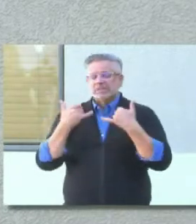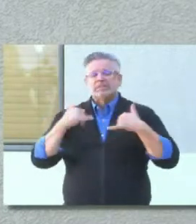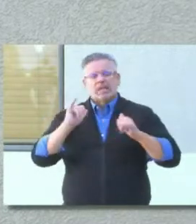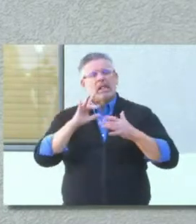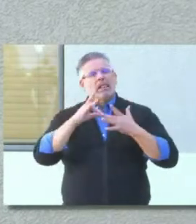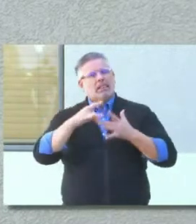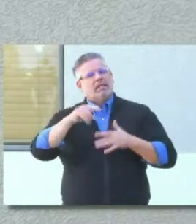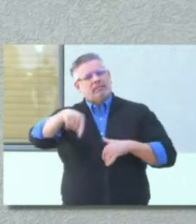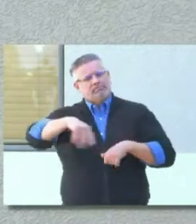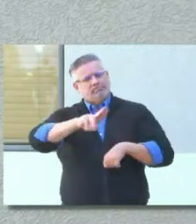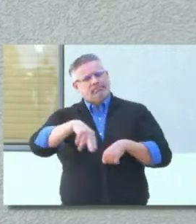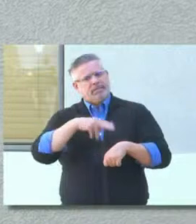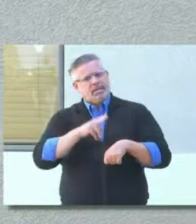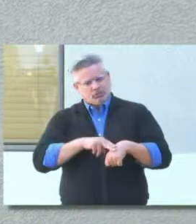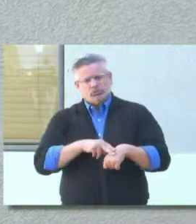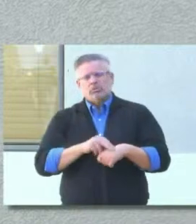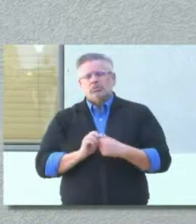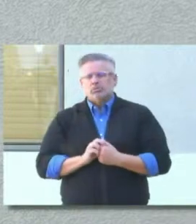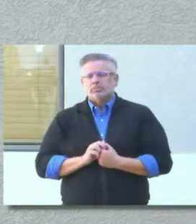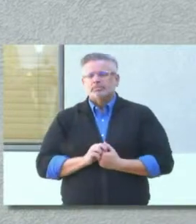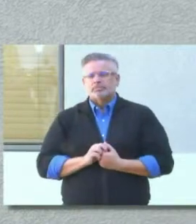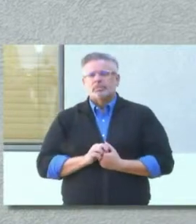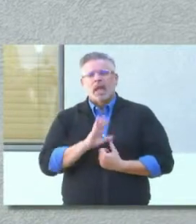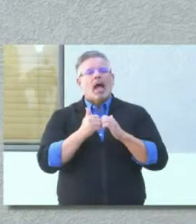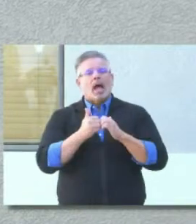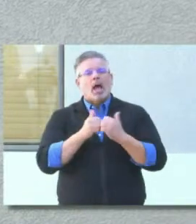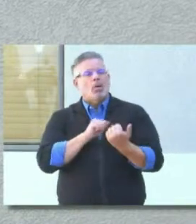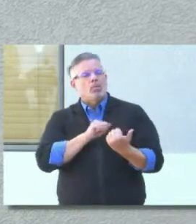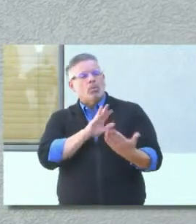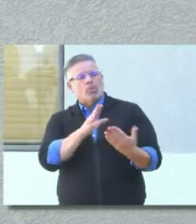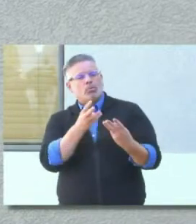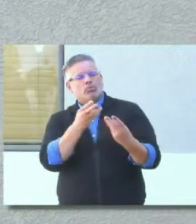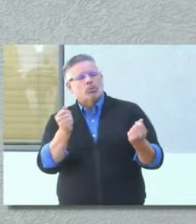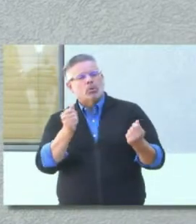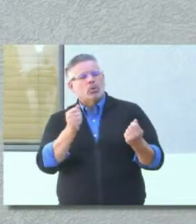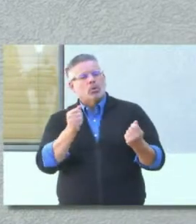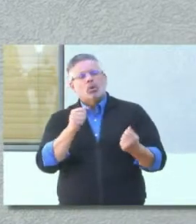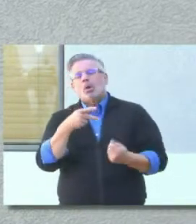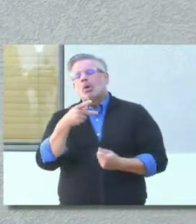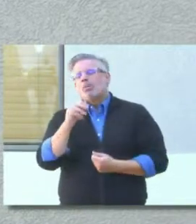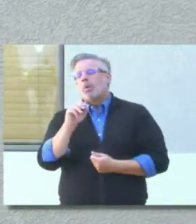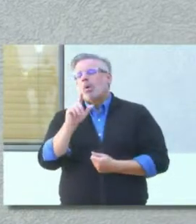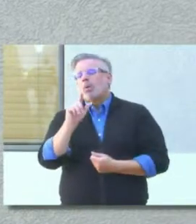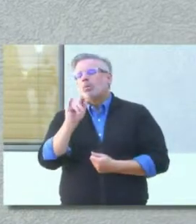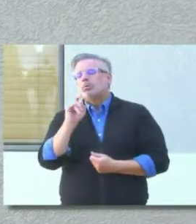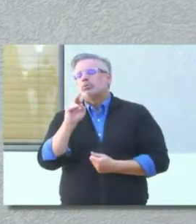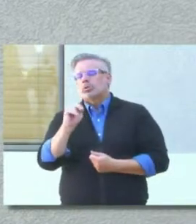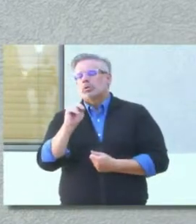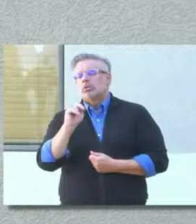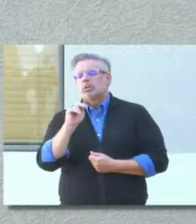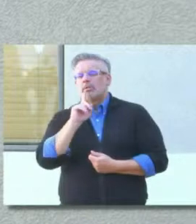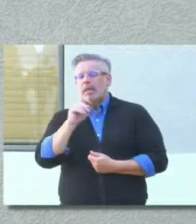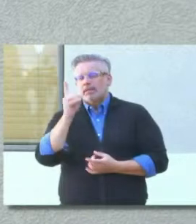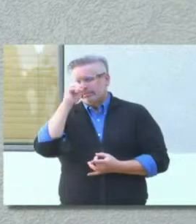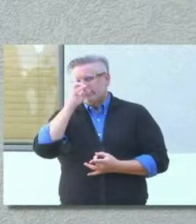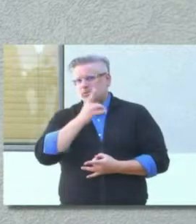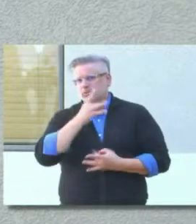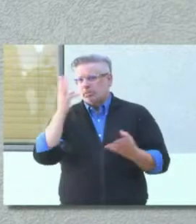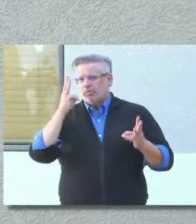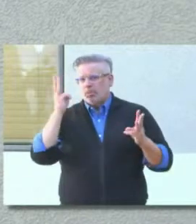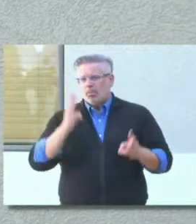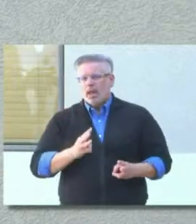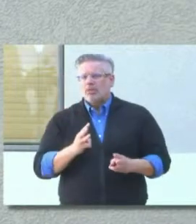the nation and the world in many respects with this pollution blanket that has led to extreme